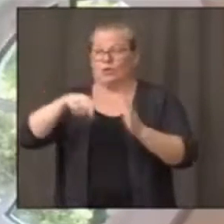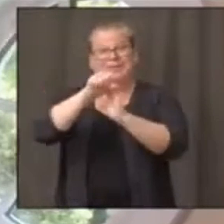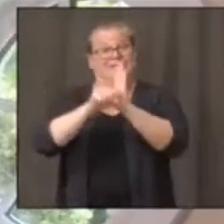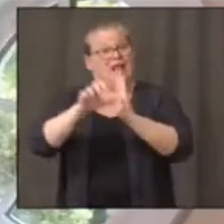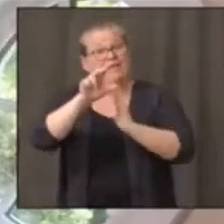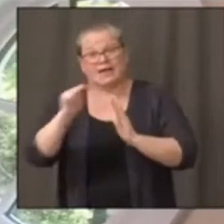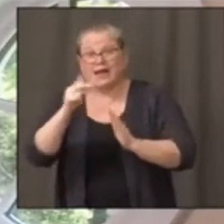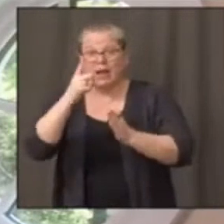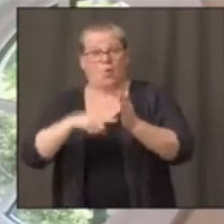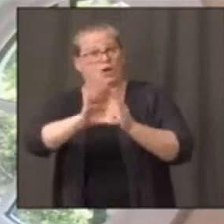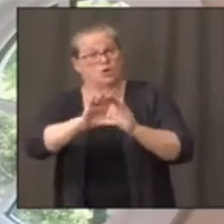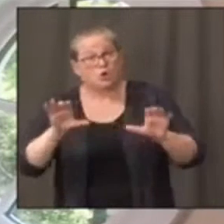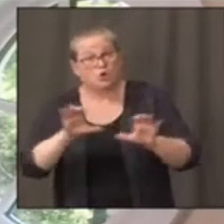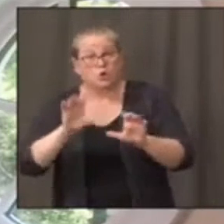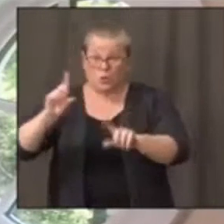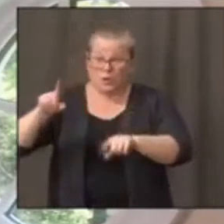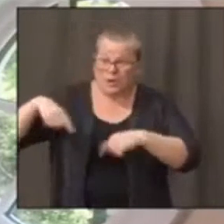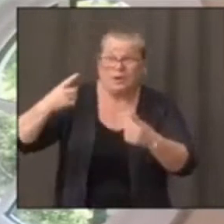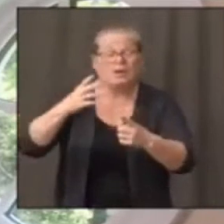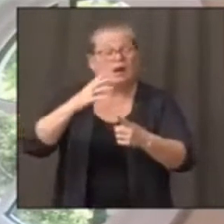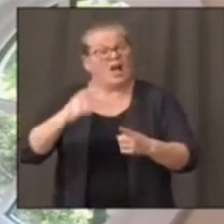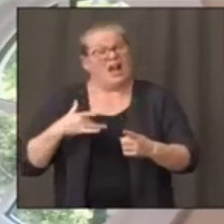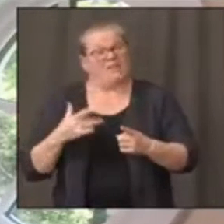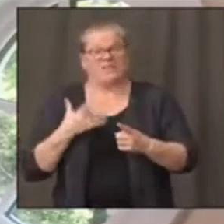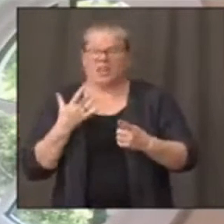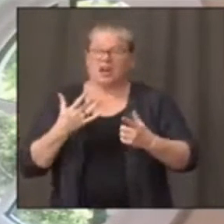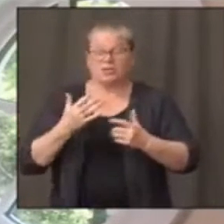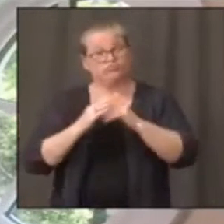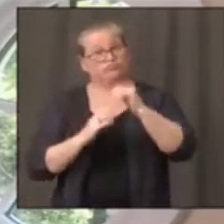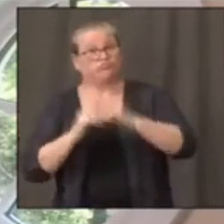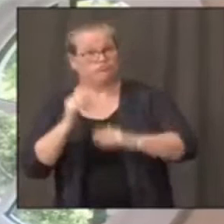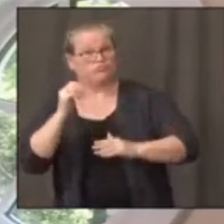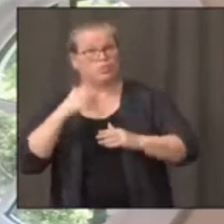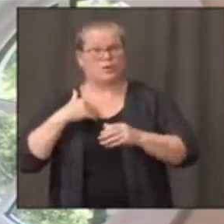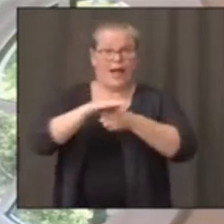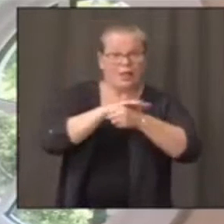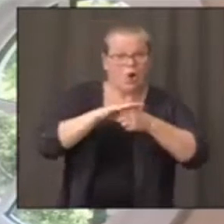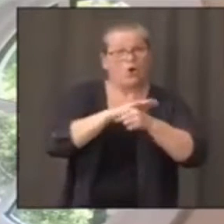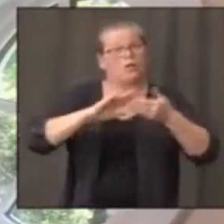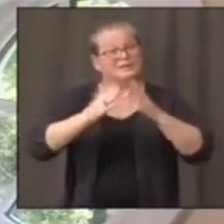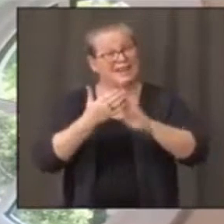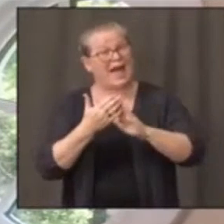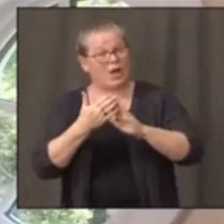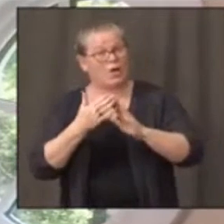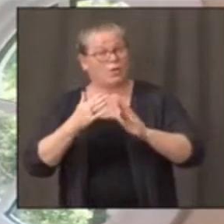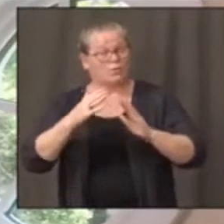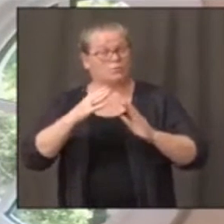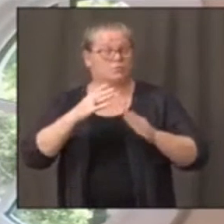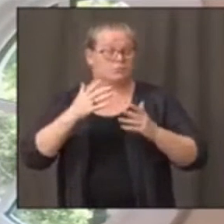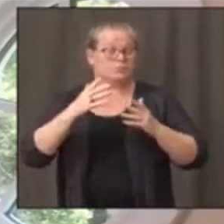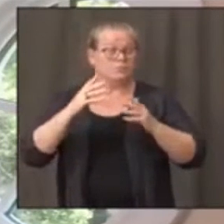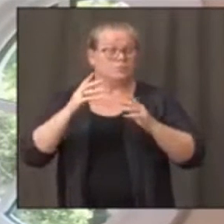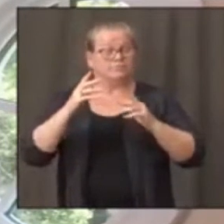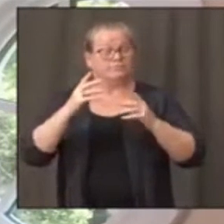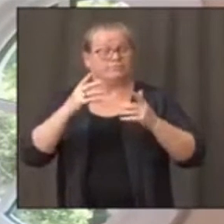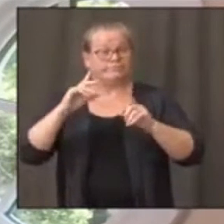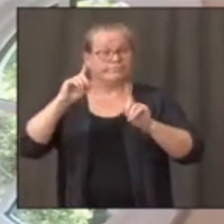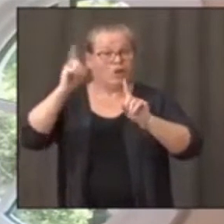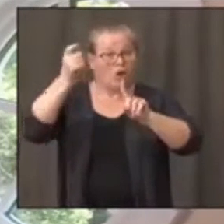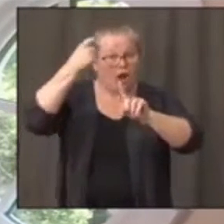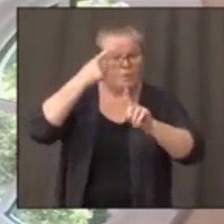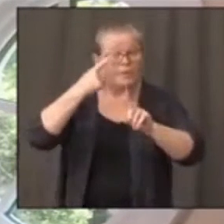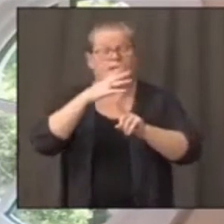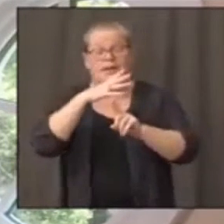know, and I feel very good about what my local officials and state officials have done today to try to protect us all from this virus and address these